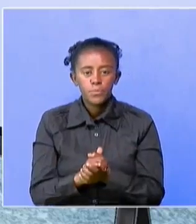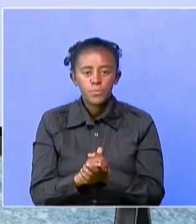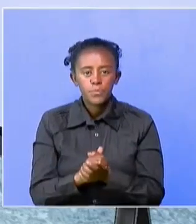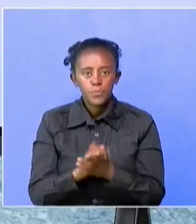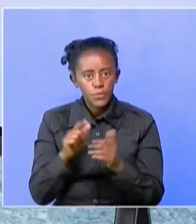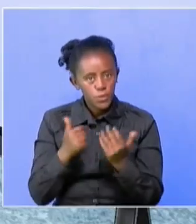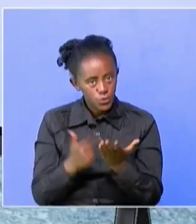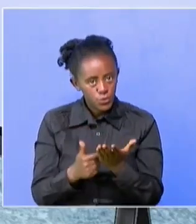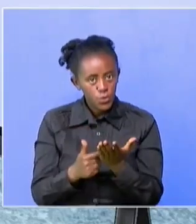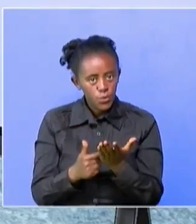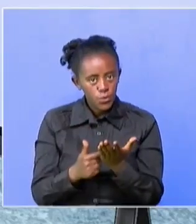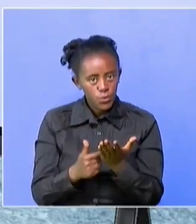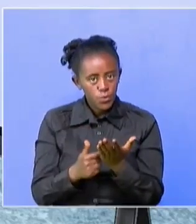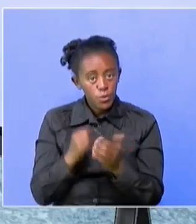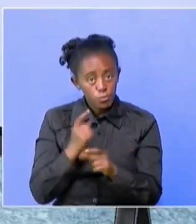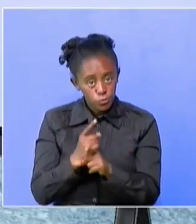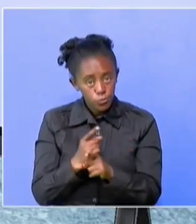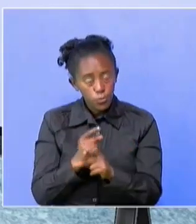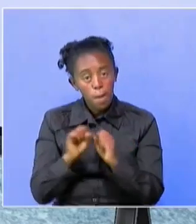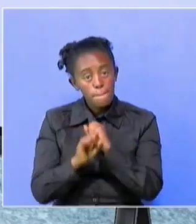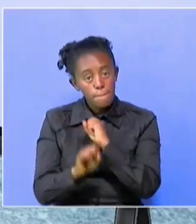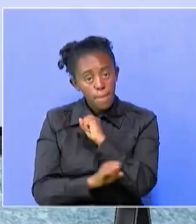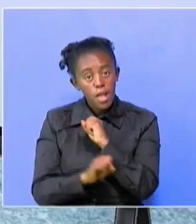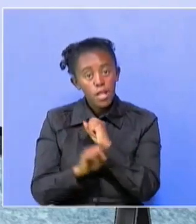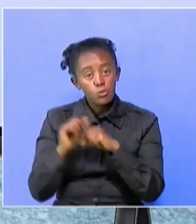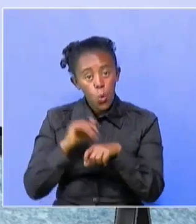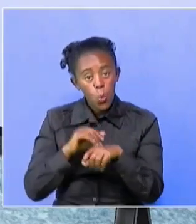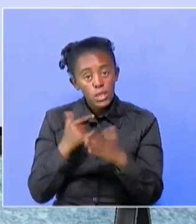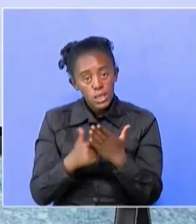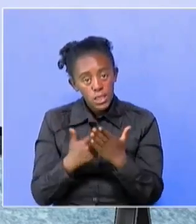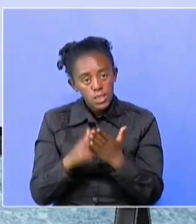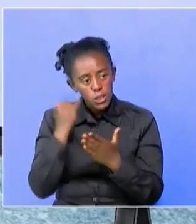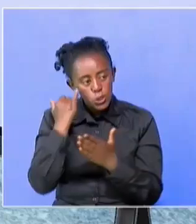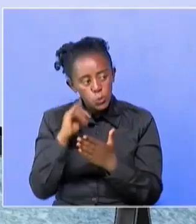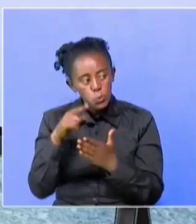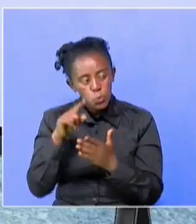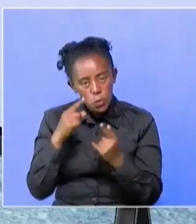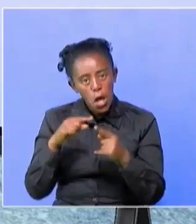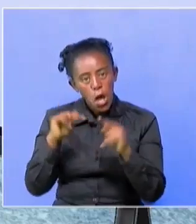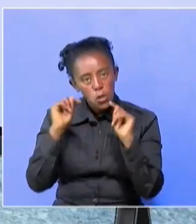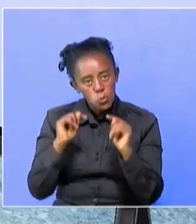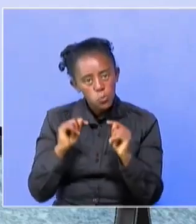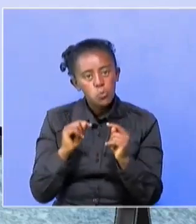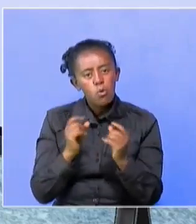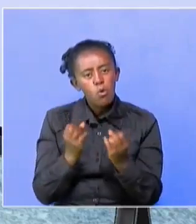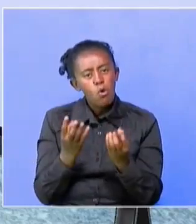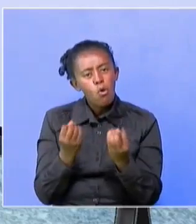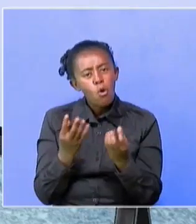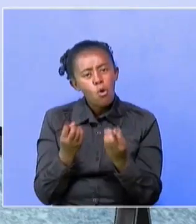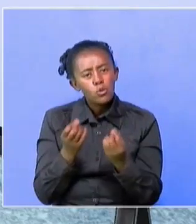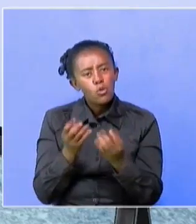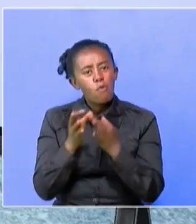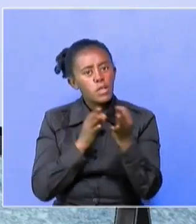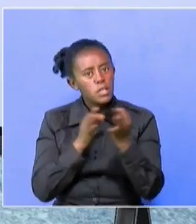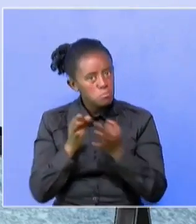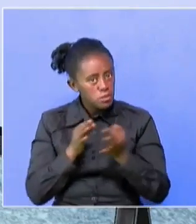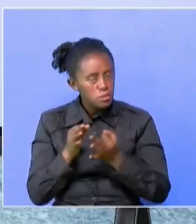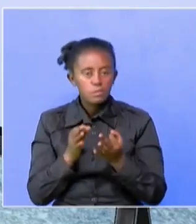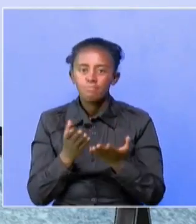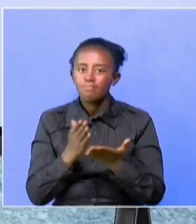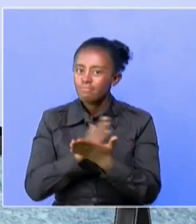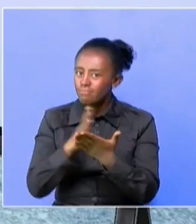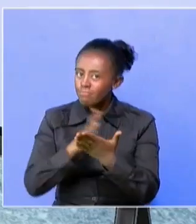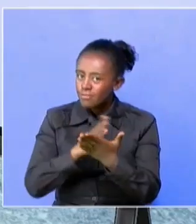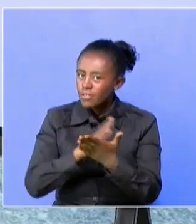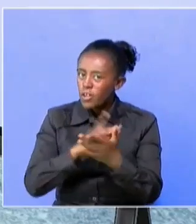So, I'm sure that based on these issues, try to write a lot of expressions and share with